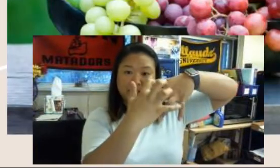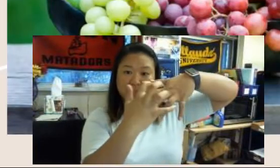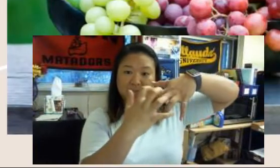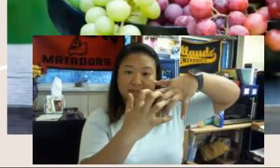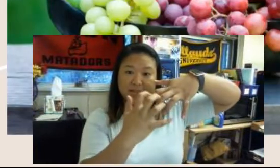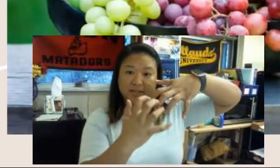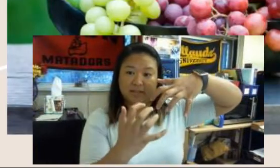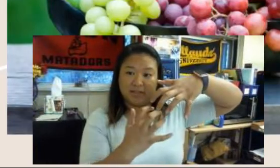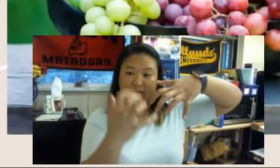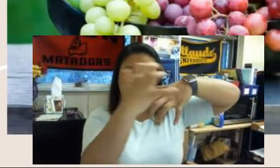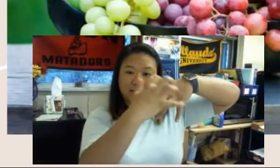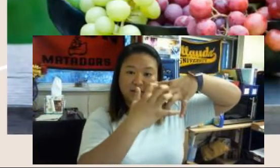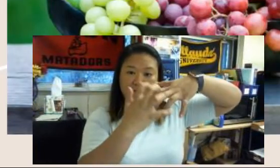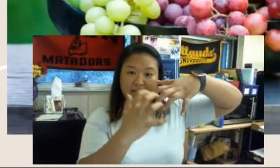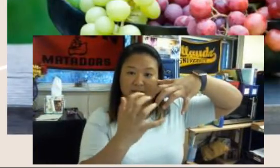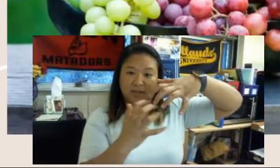grapes.